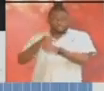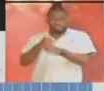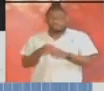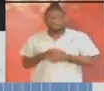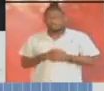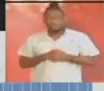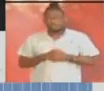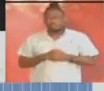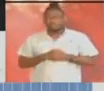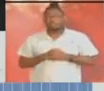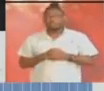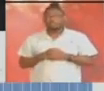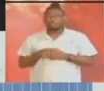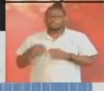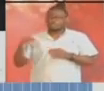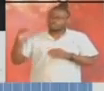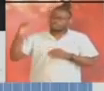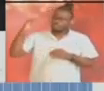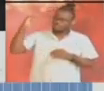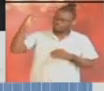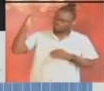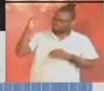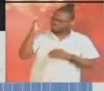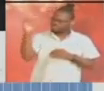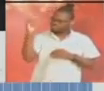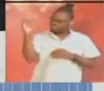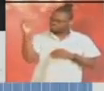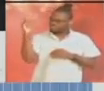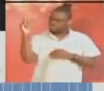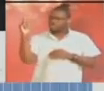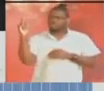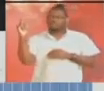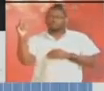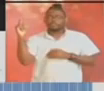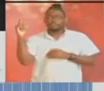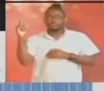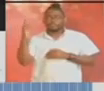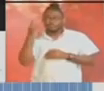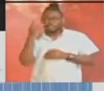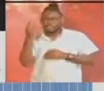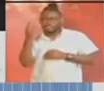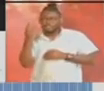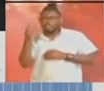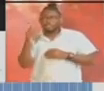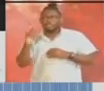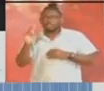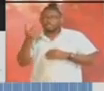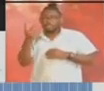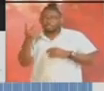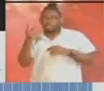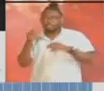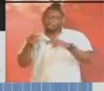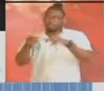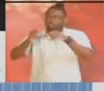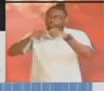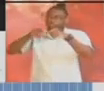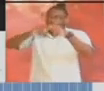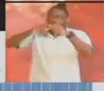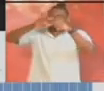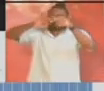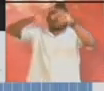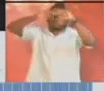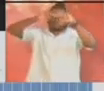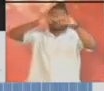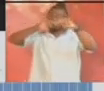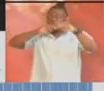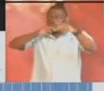corner something that we refer to as the doubling times for the number of cases that we have actually